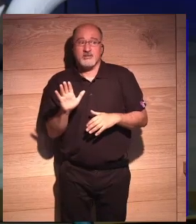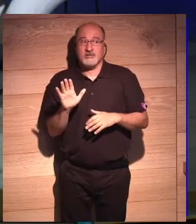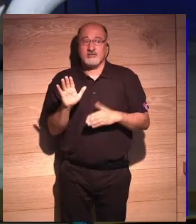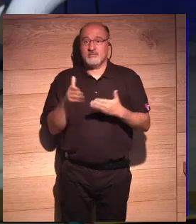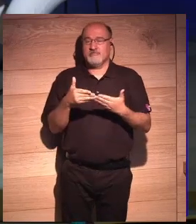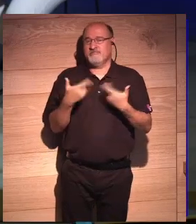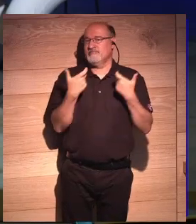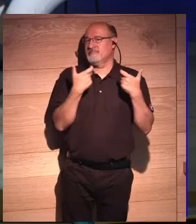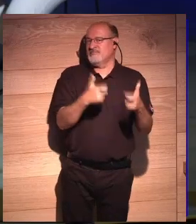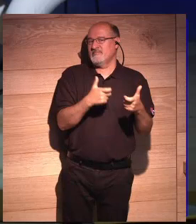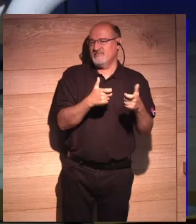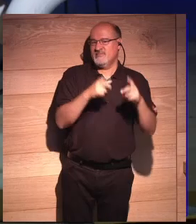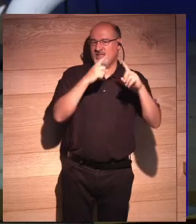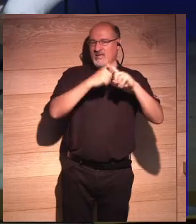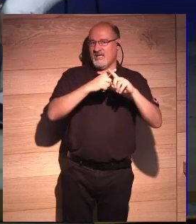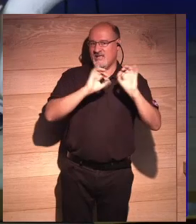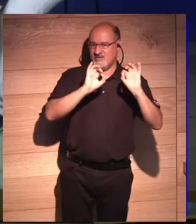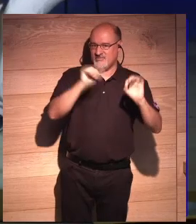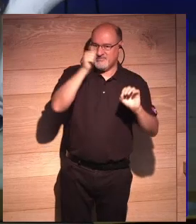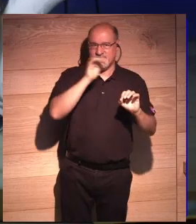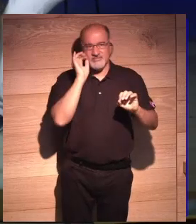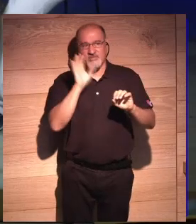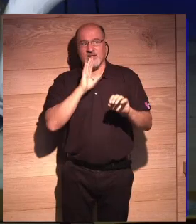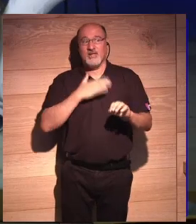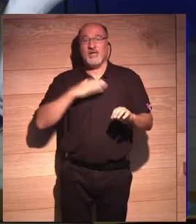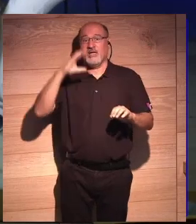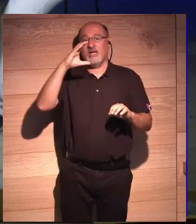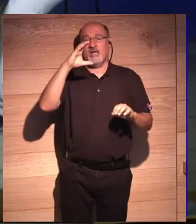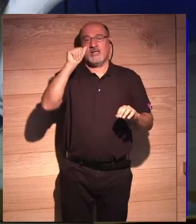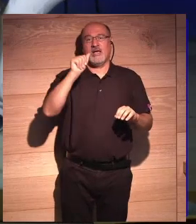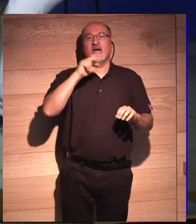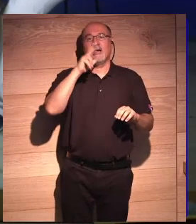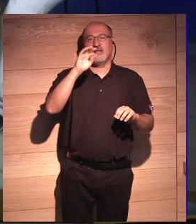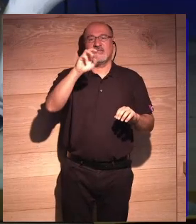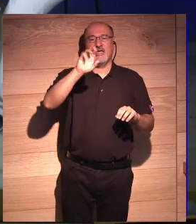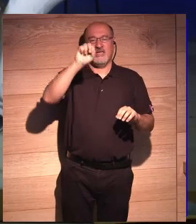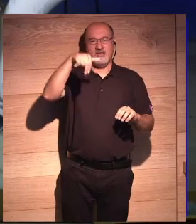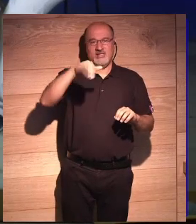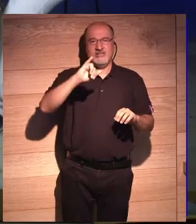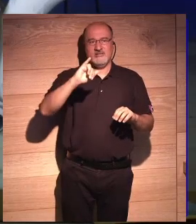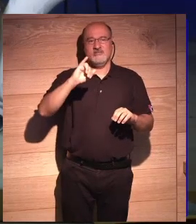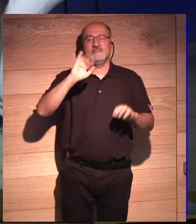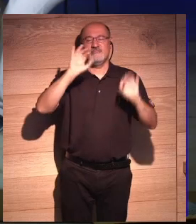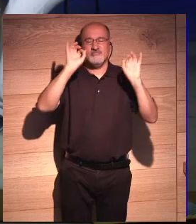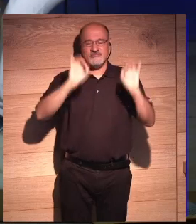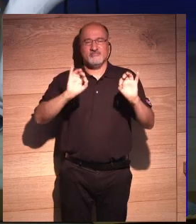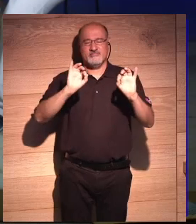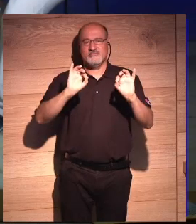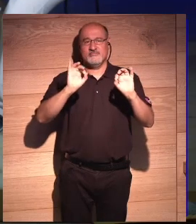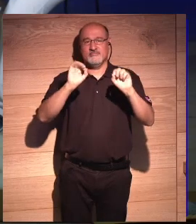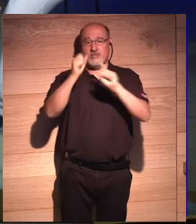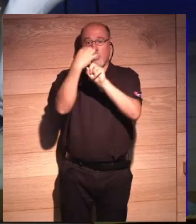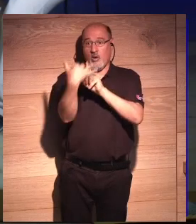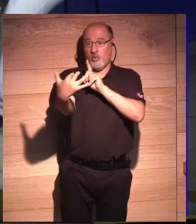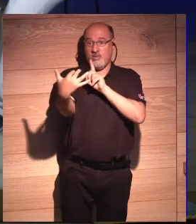seems that it is a gender question, but perhaps it is not so much as Catherine was saying. The idea of